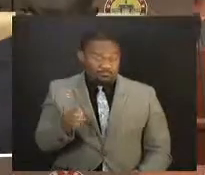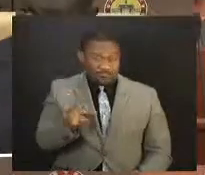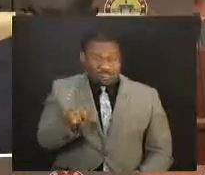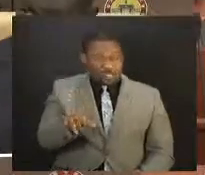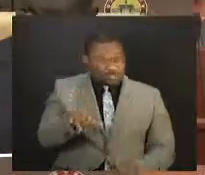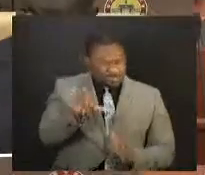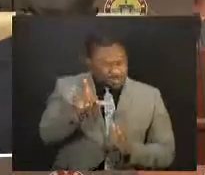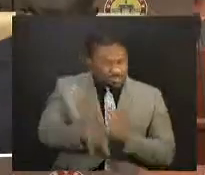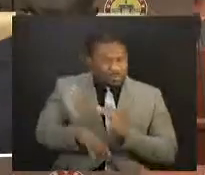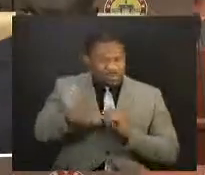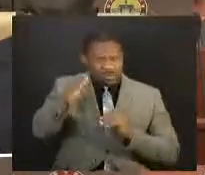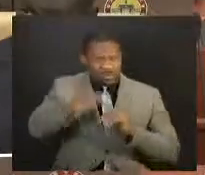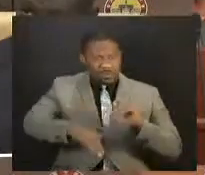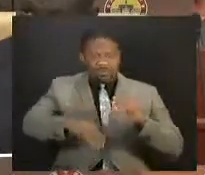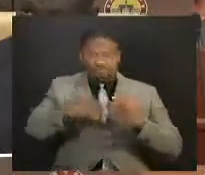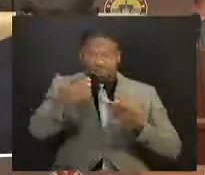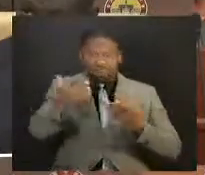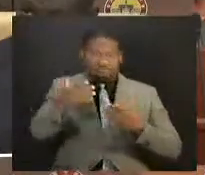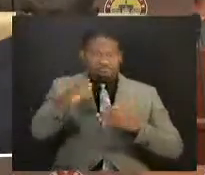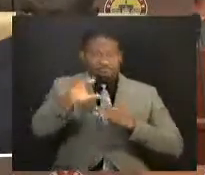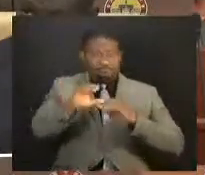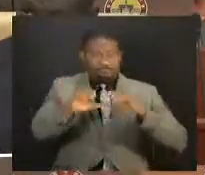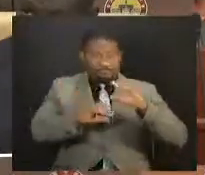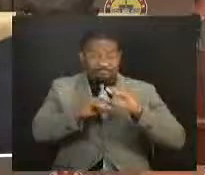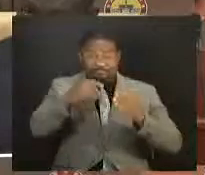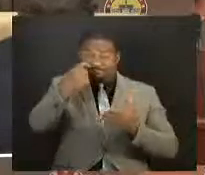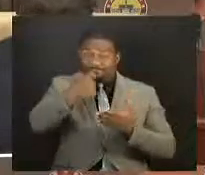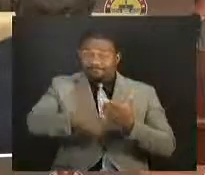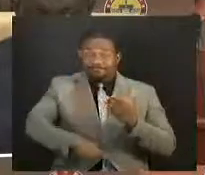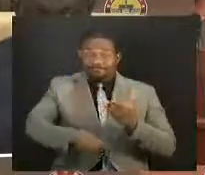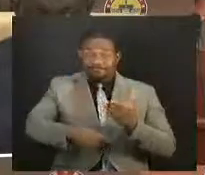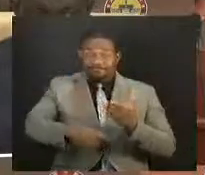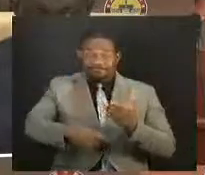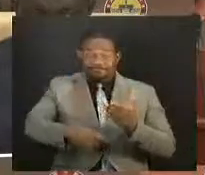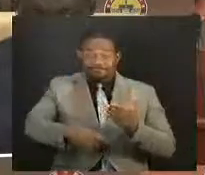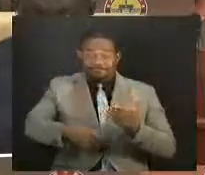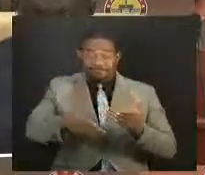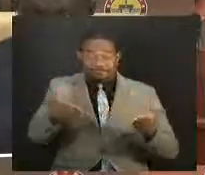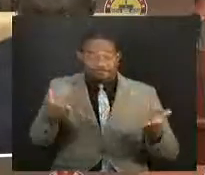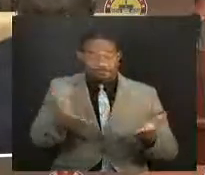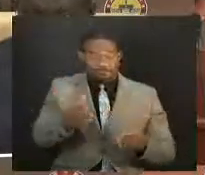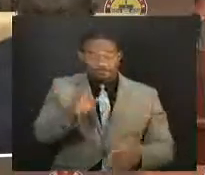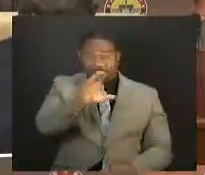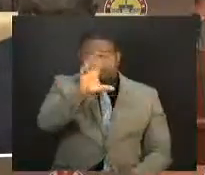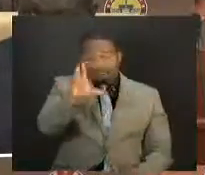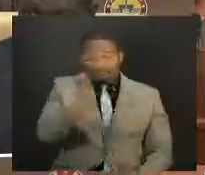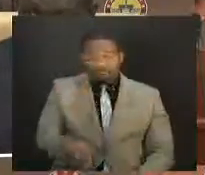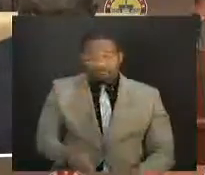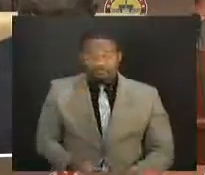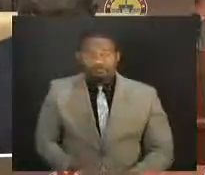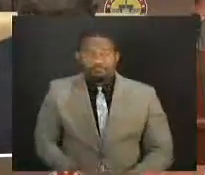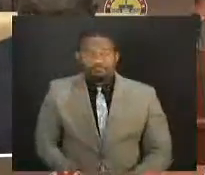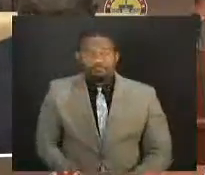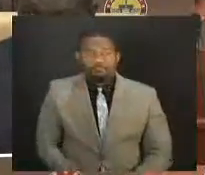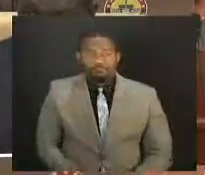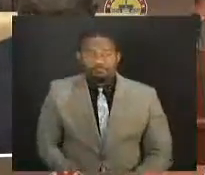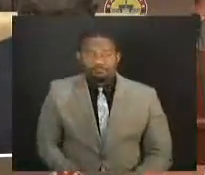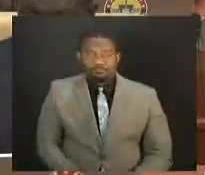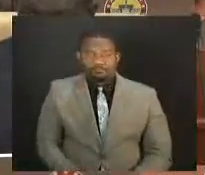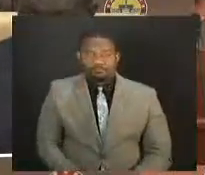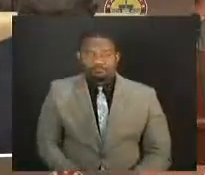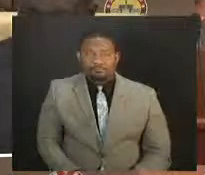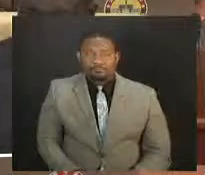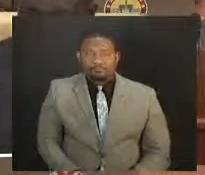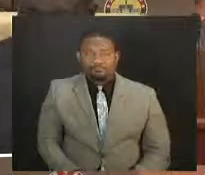construction cost for such buildings in Africa. That is, if the 222 million